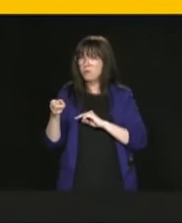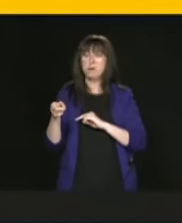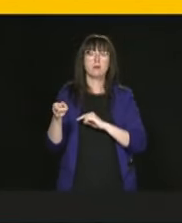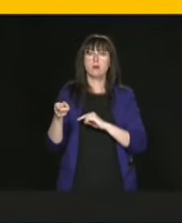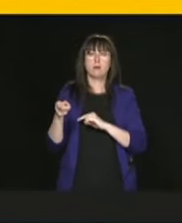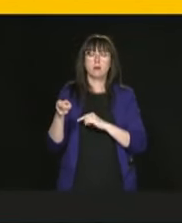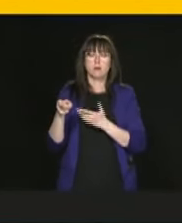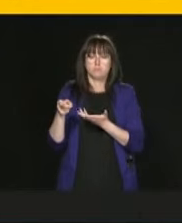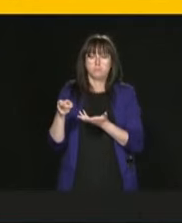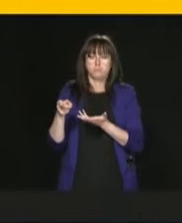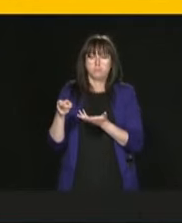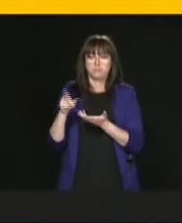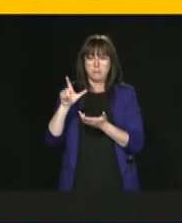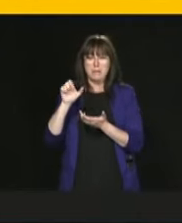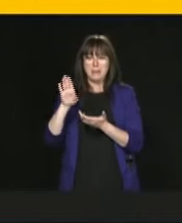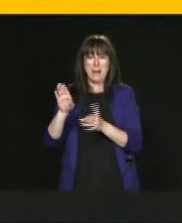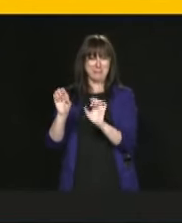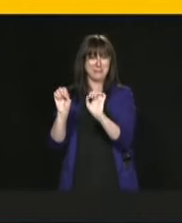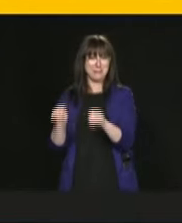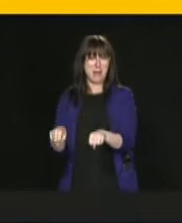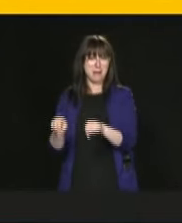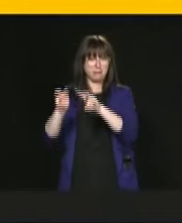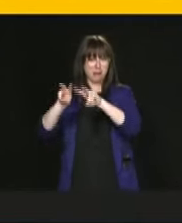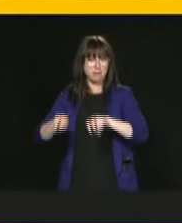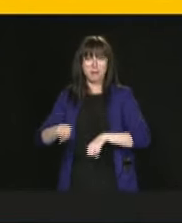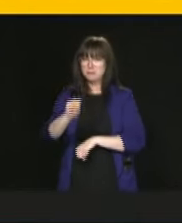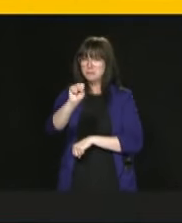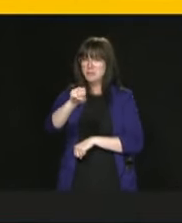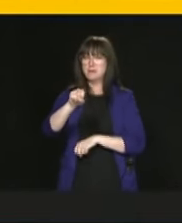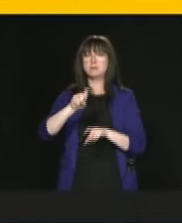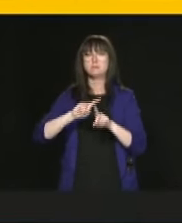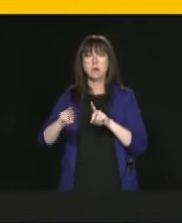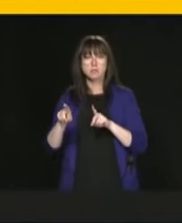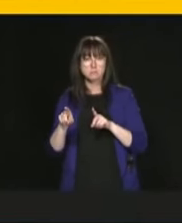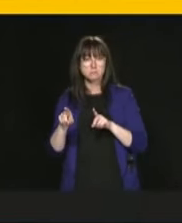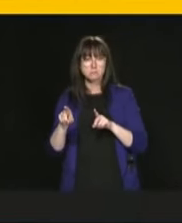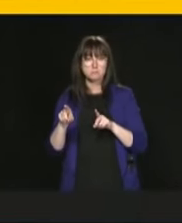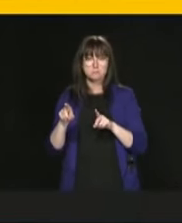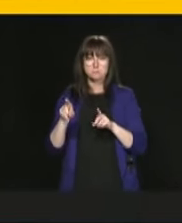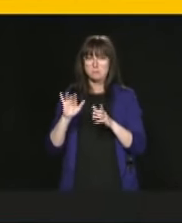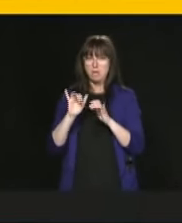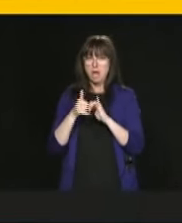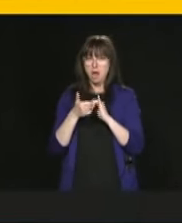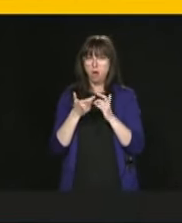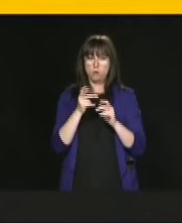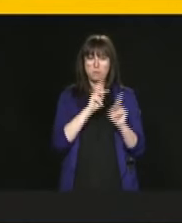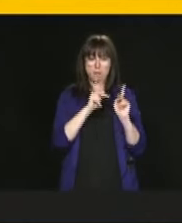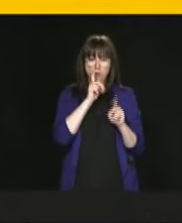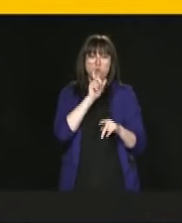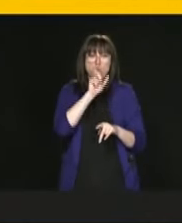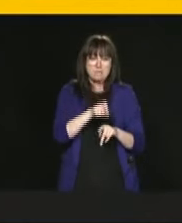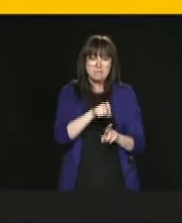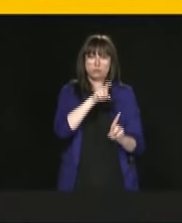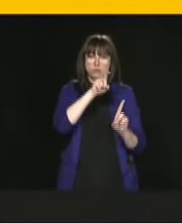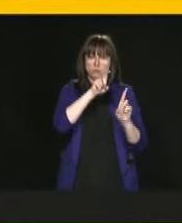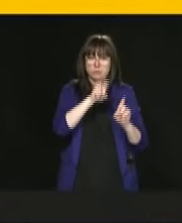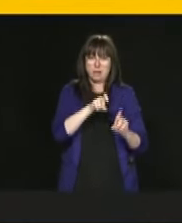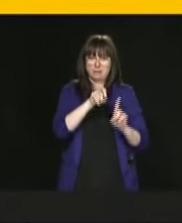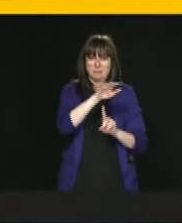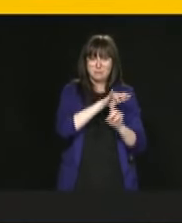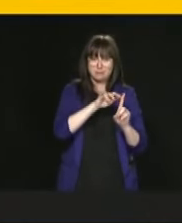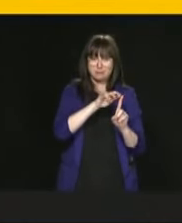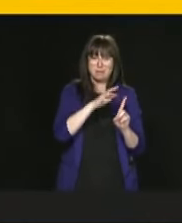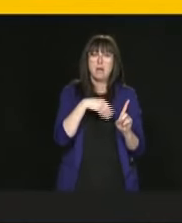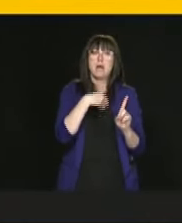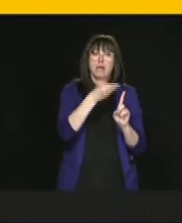capacity to analyze, but it's also having, quote, accessibility for the people who need to be tested to then, quote, get the samples taken as appropriate